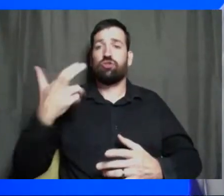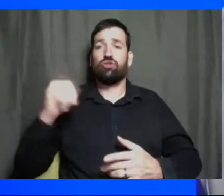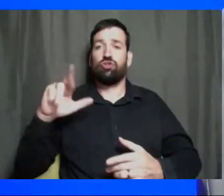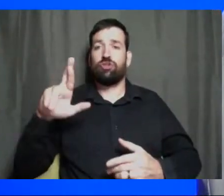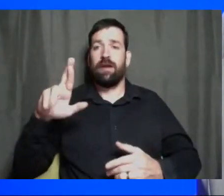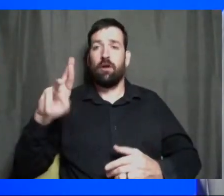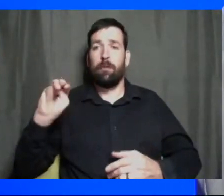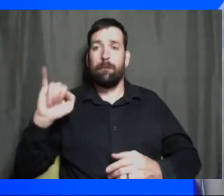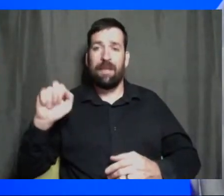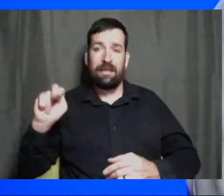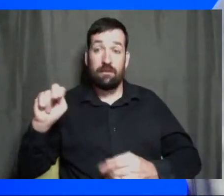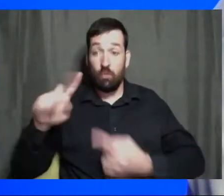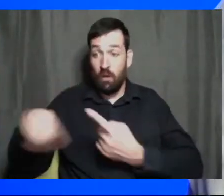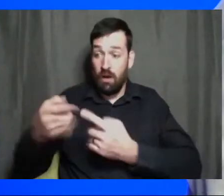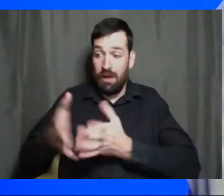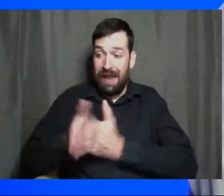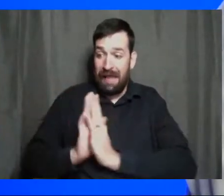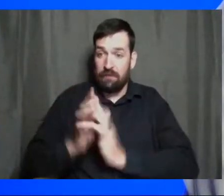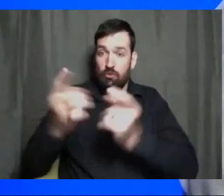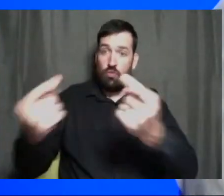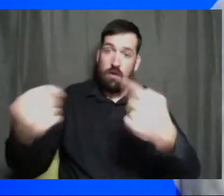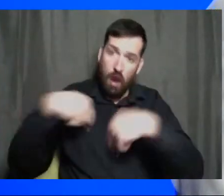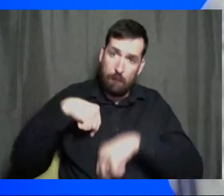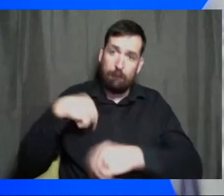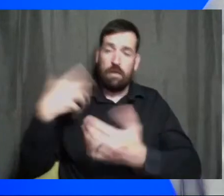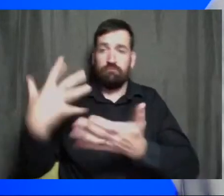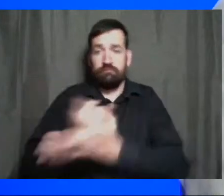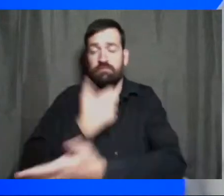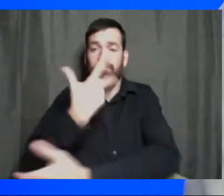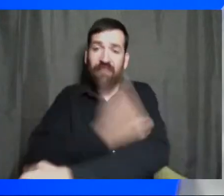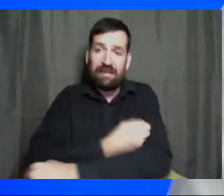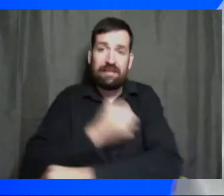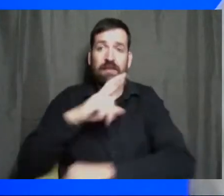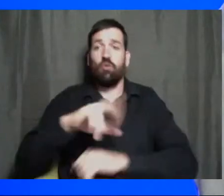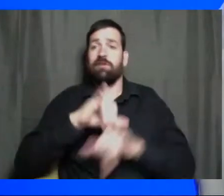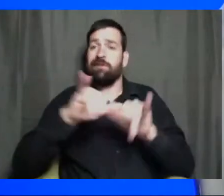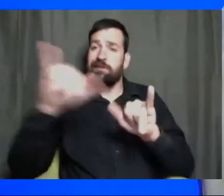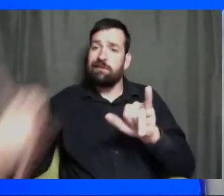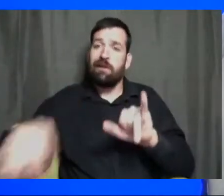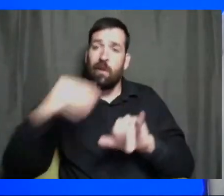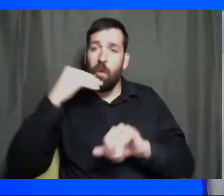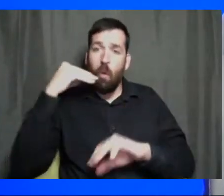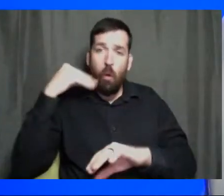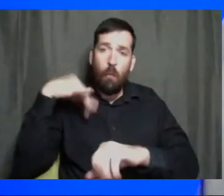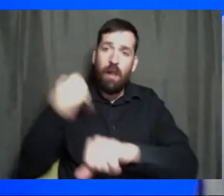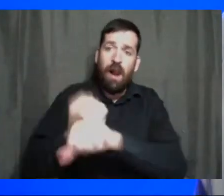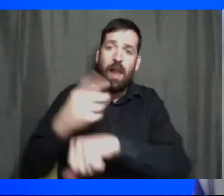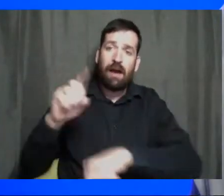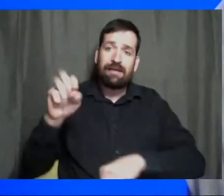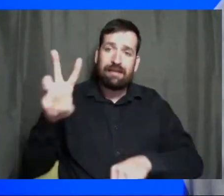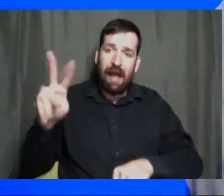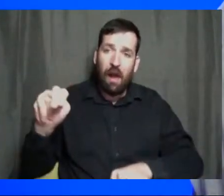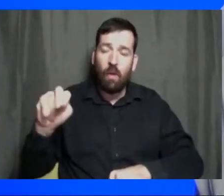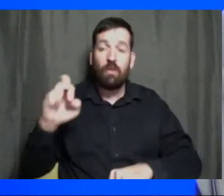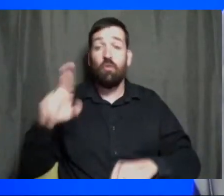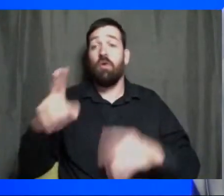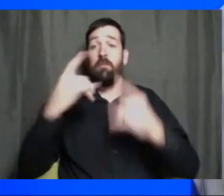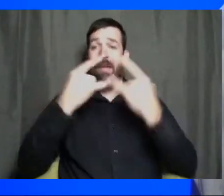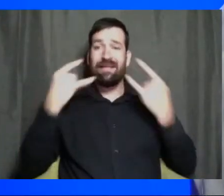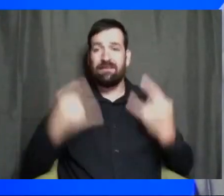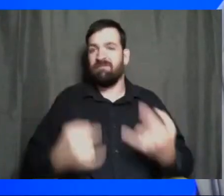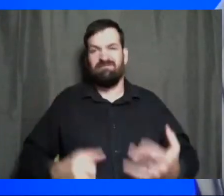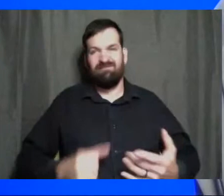and get vaccinated or to lock down or to wear a mask, there's generally not a huge amount of